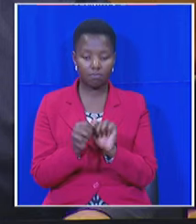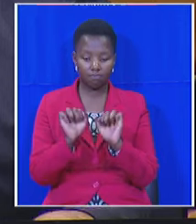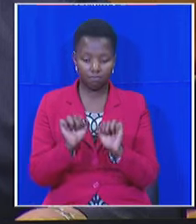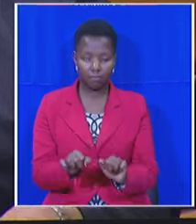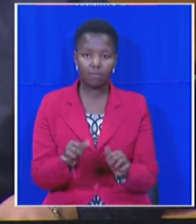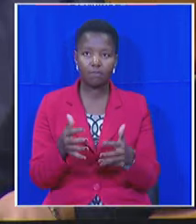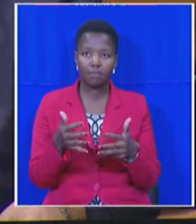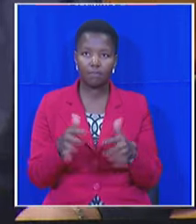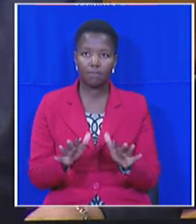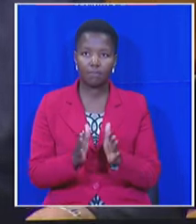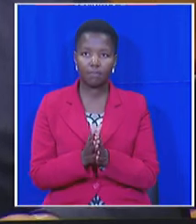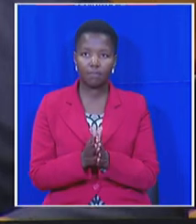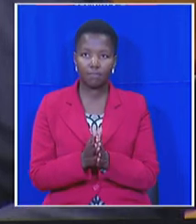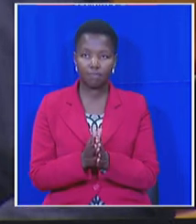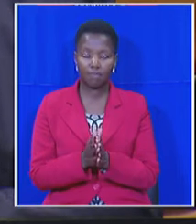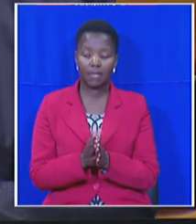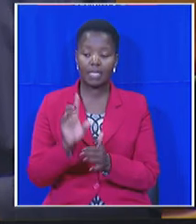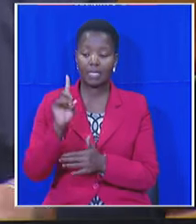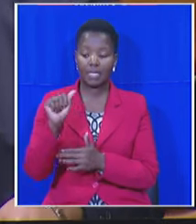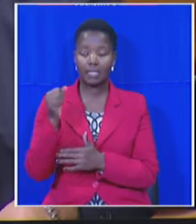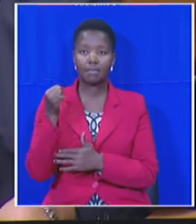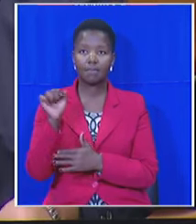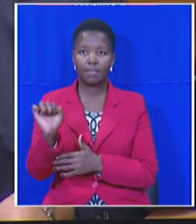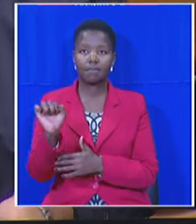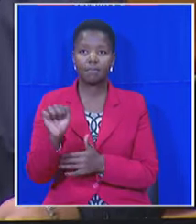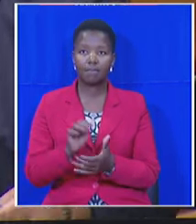to with the objections from the DA.